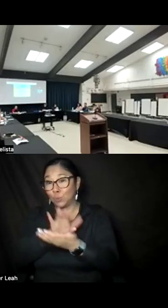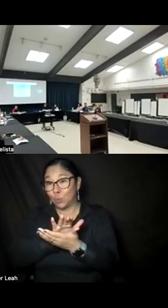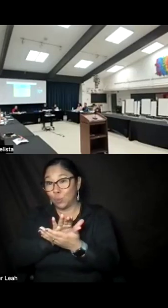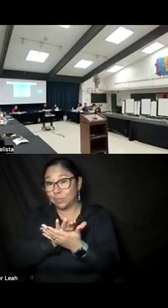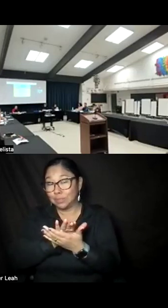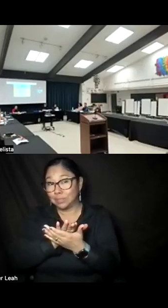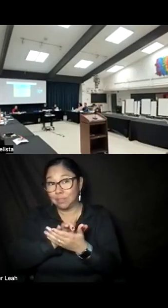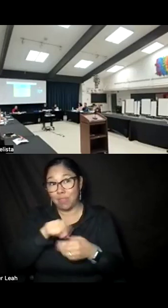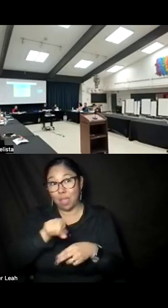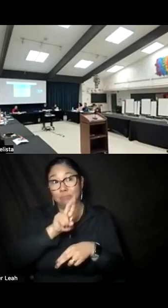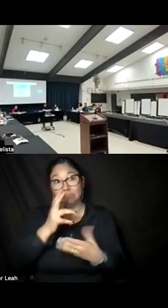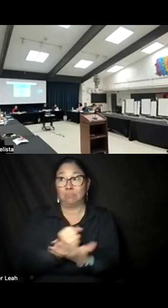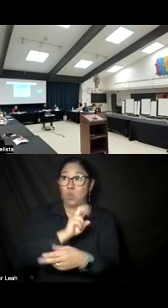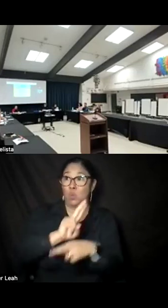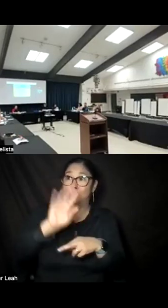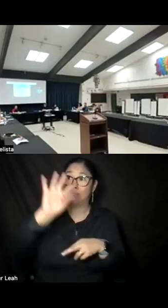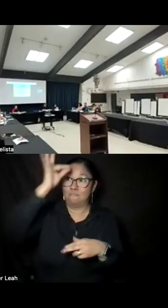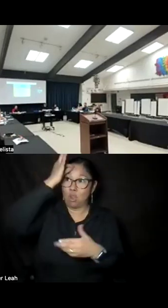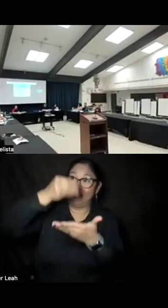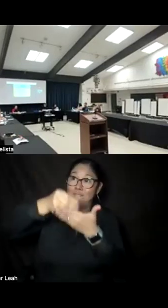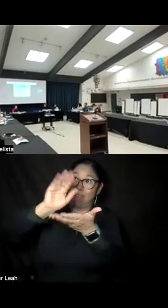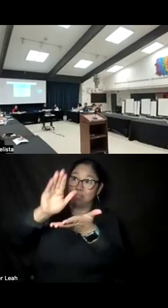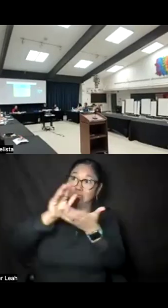also utilizing Title I funds?